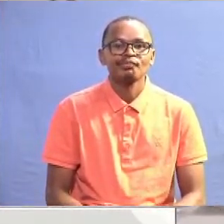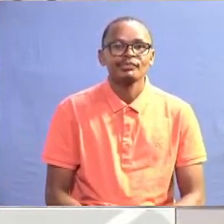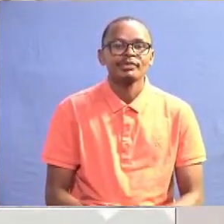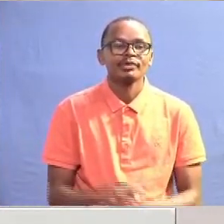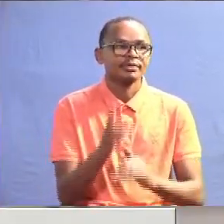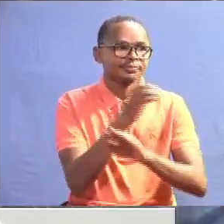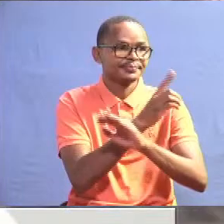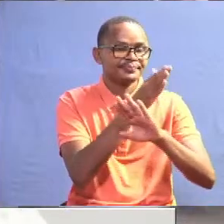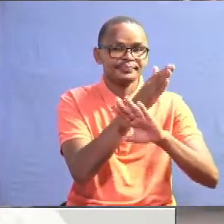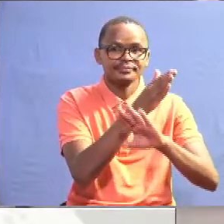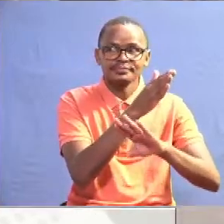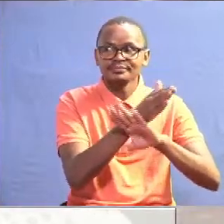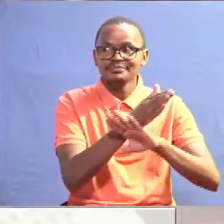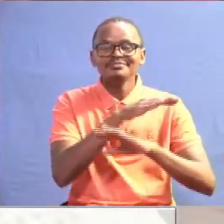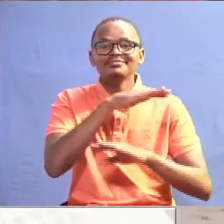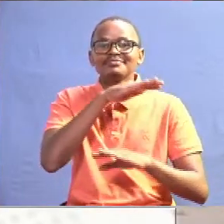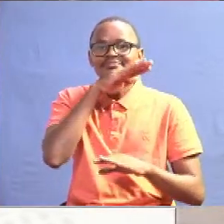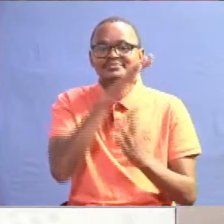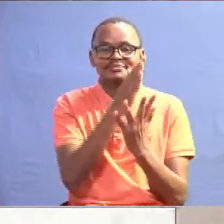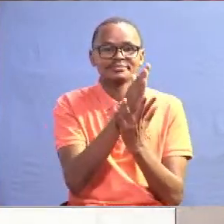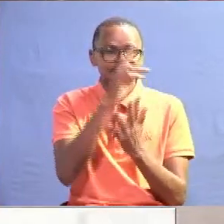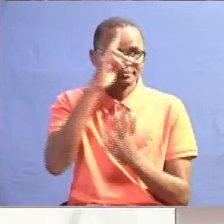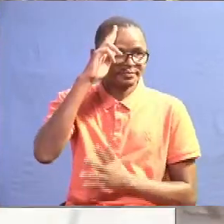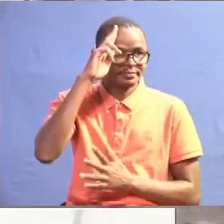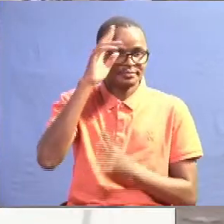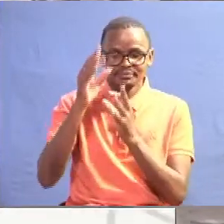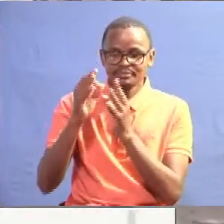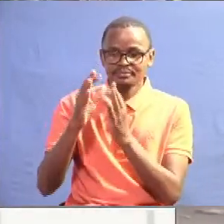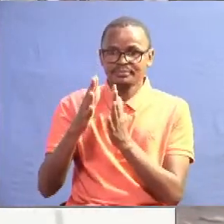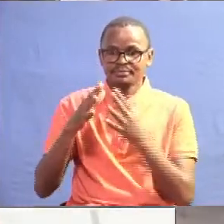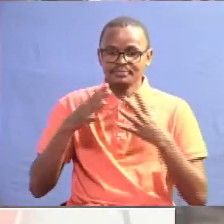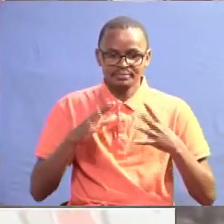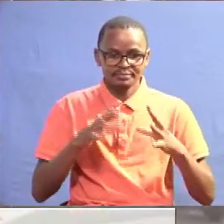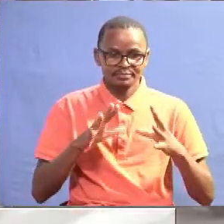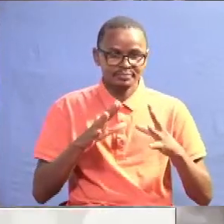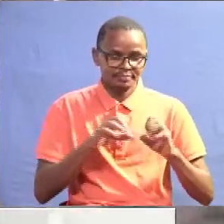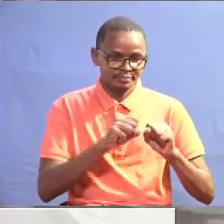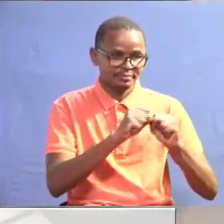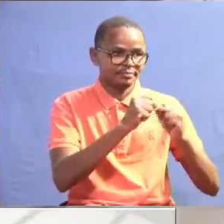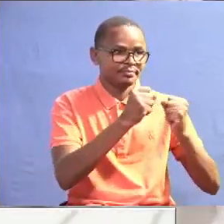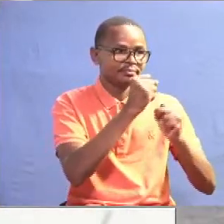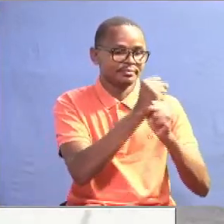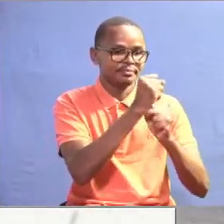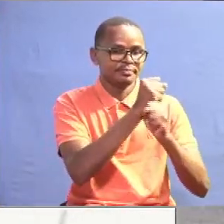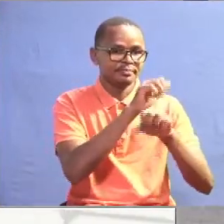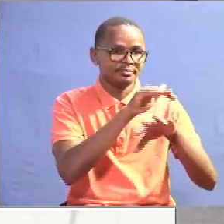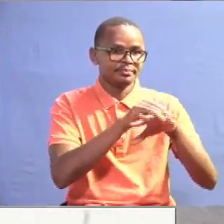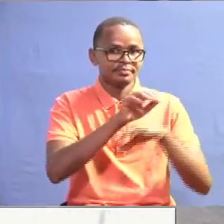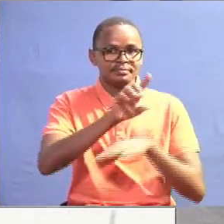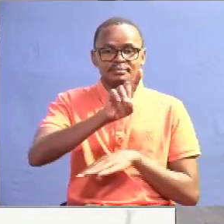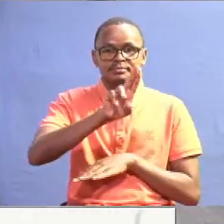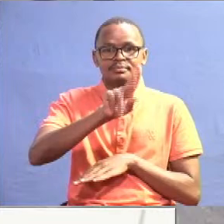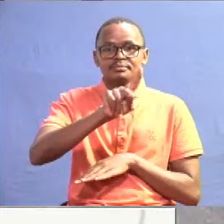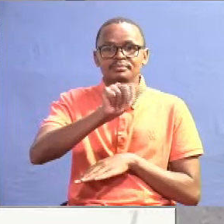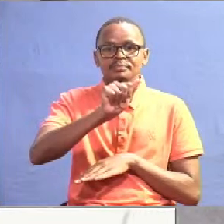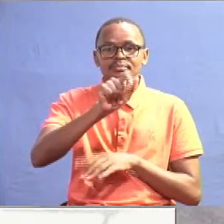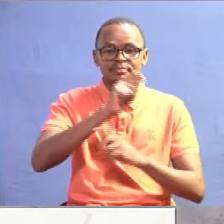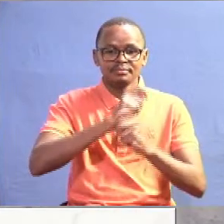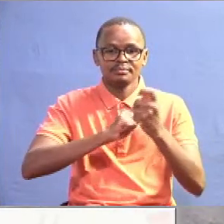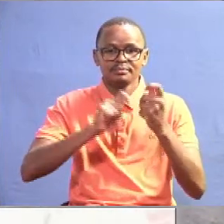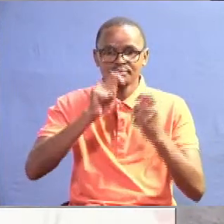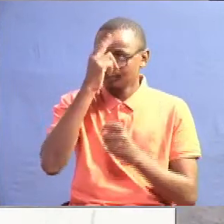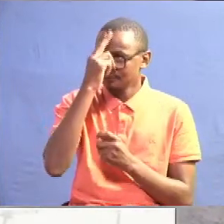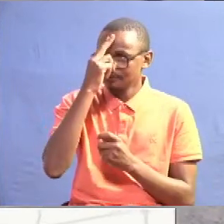Days after deadly clashes between police officers and residents paralyzed operations at the Duka Moja Trading Center in